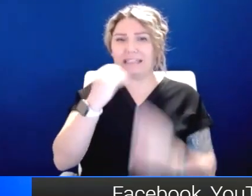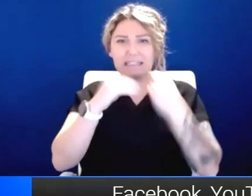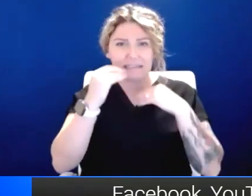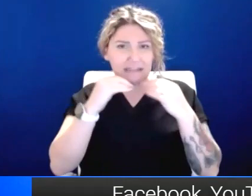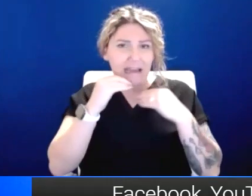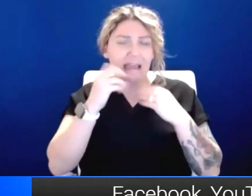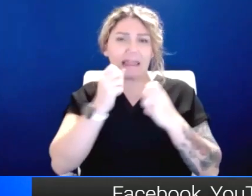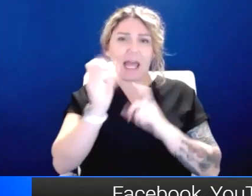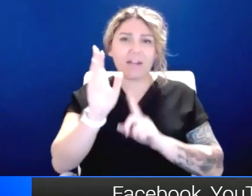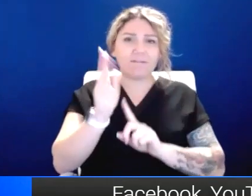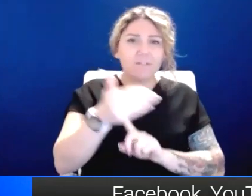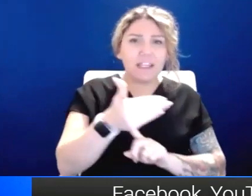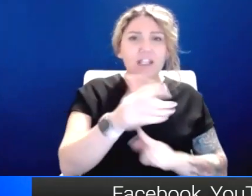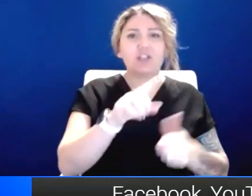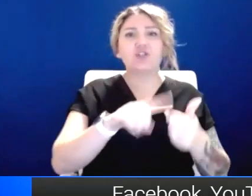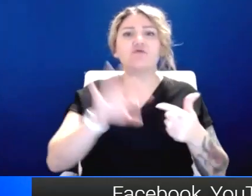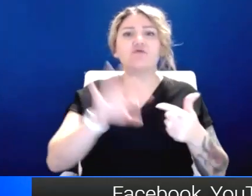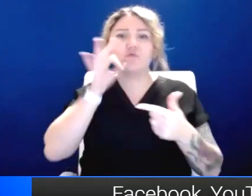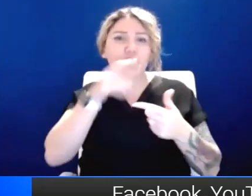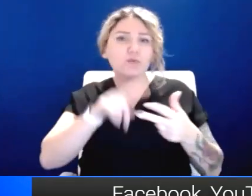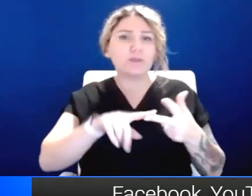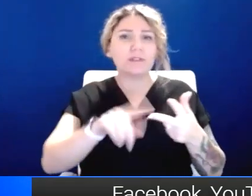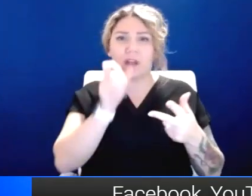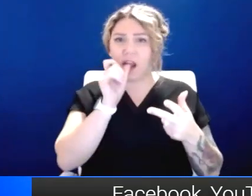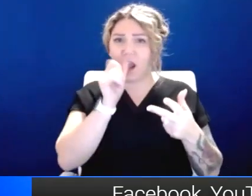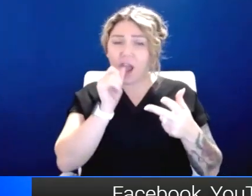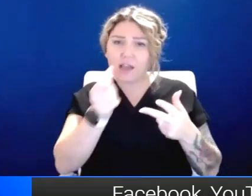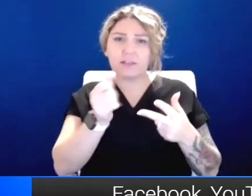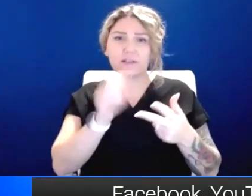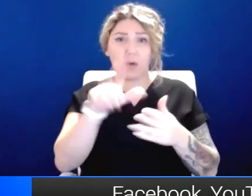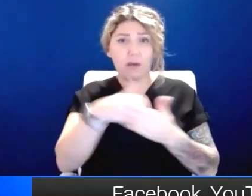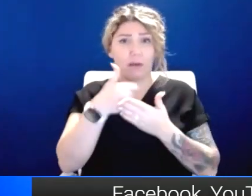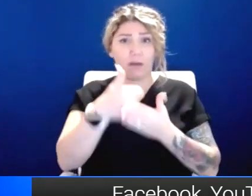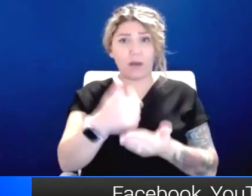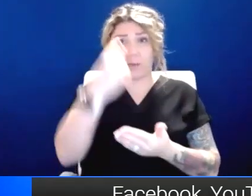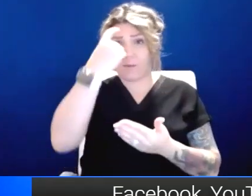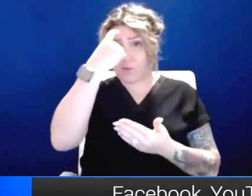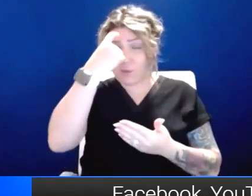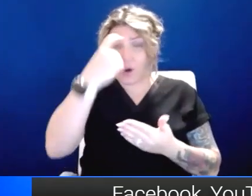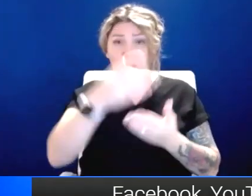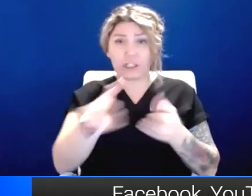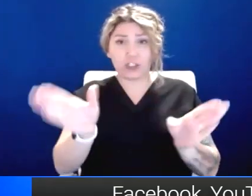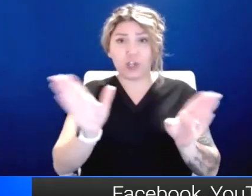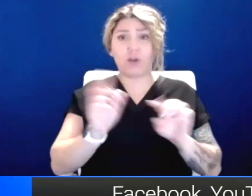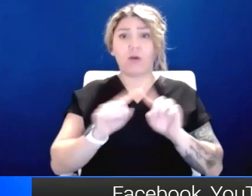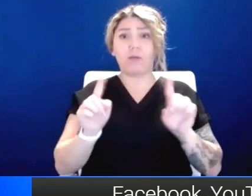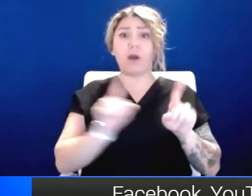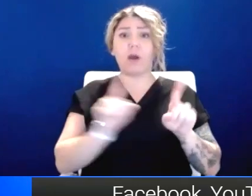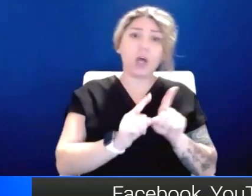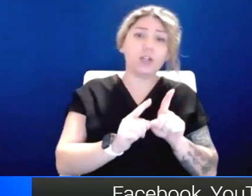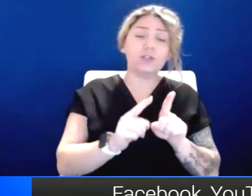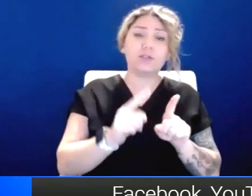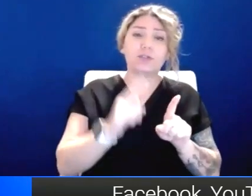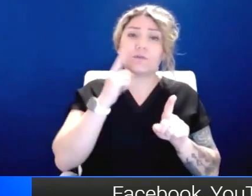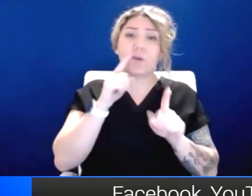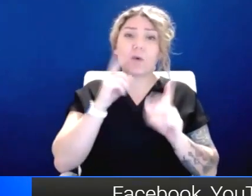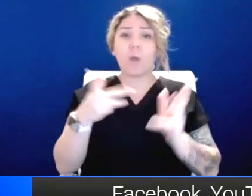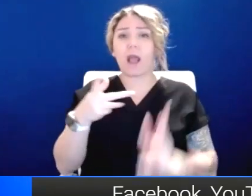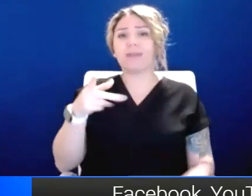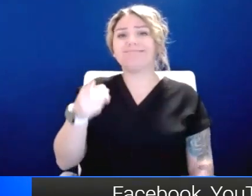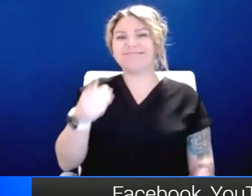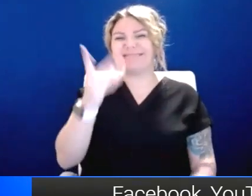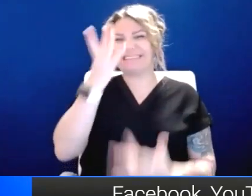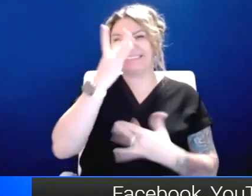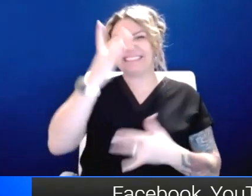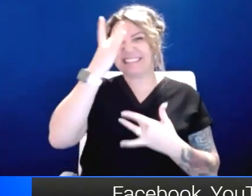lot of fruits, nuts is really helpful for brain in general, but may also be helpful for Parkinson's disease itself. So I